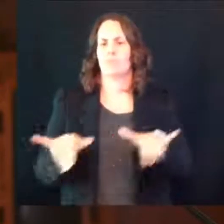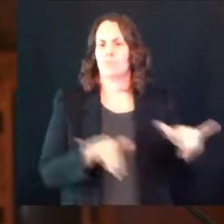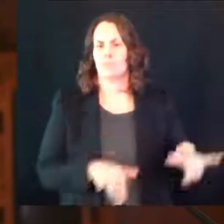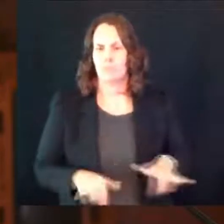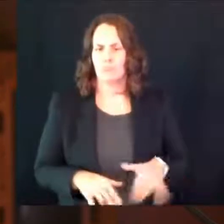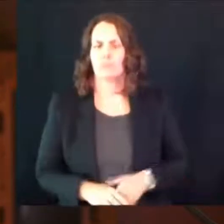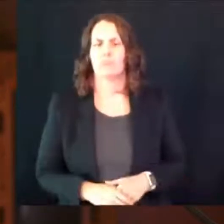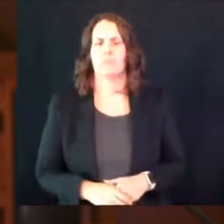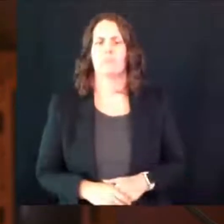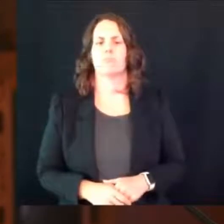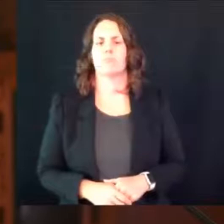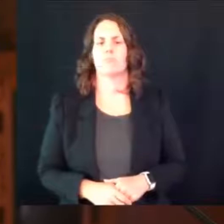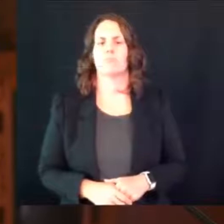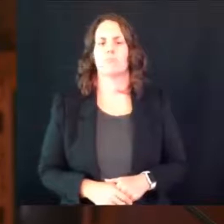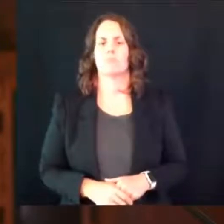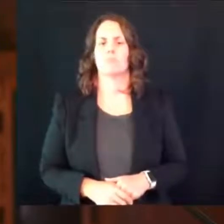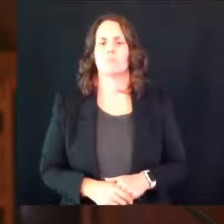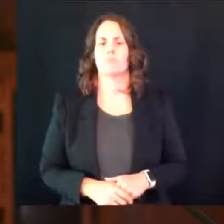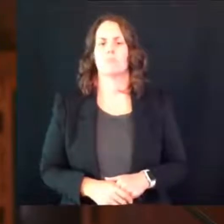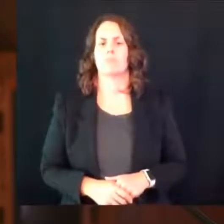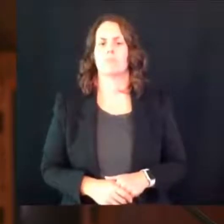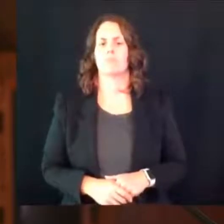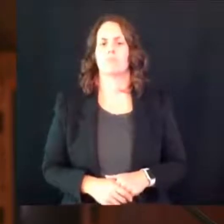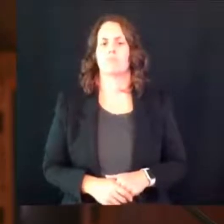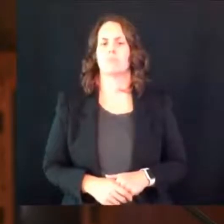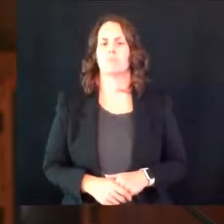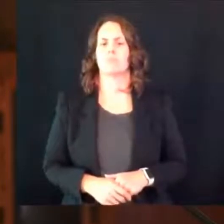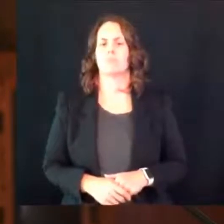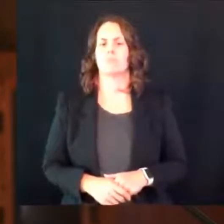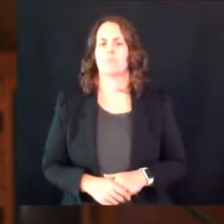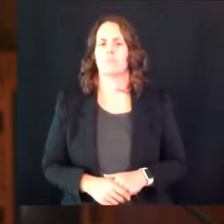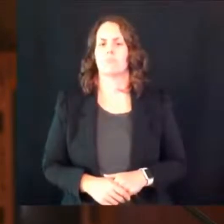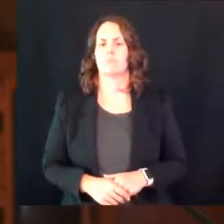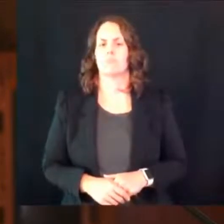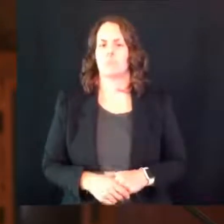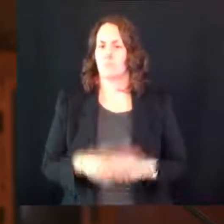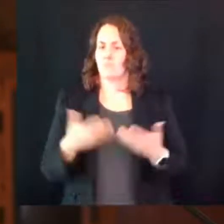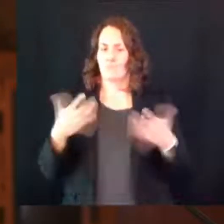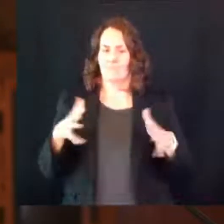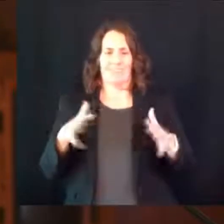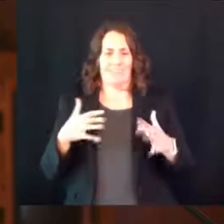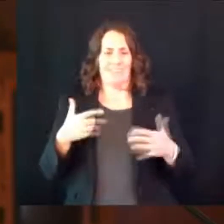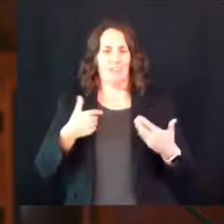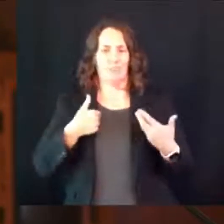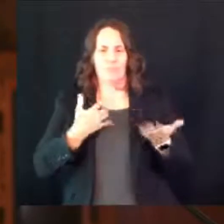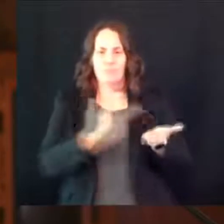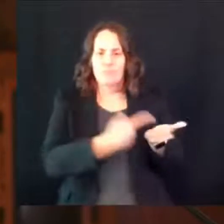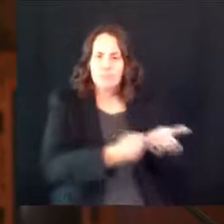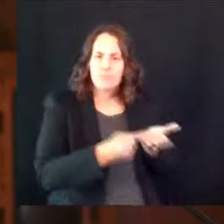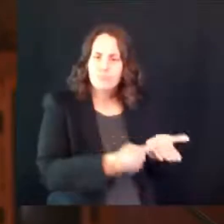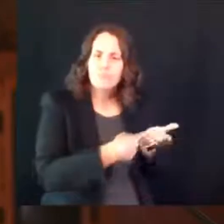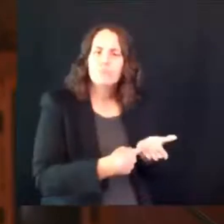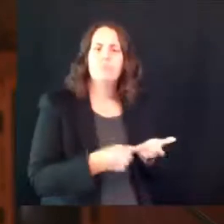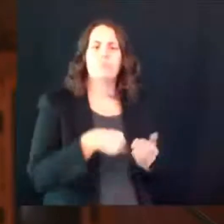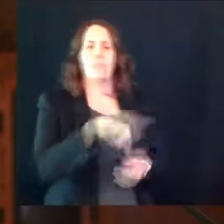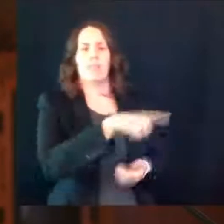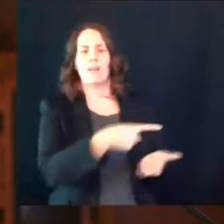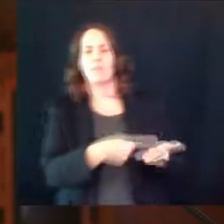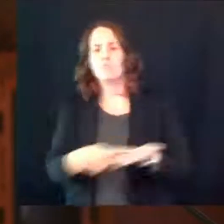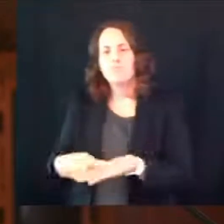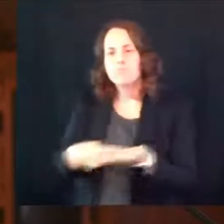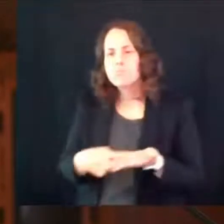the spread. But I think those conversations vary across the state, depending on what they're seeing in their local